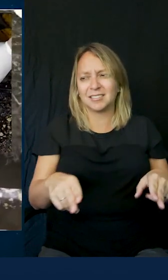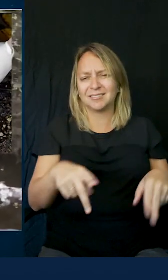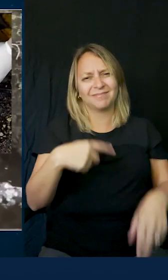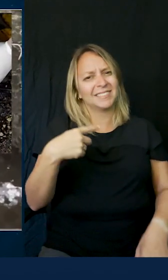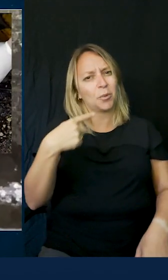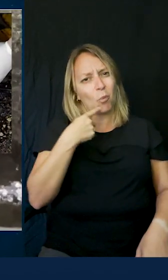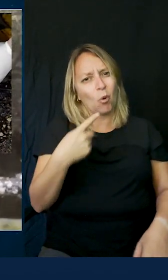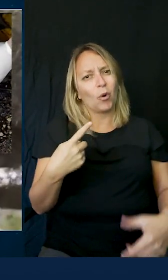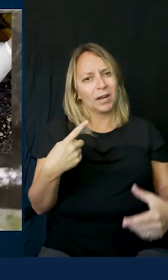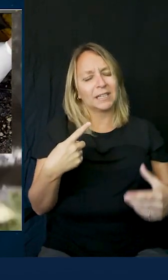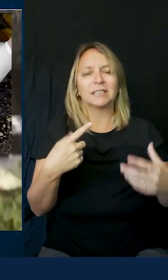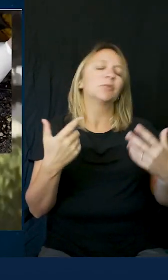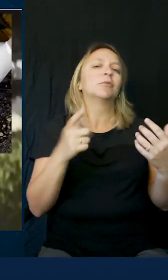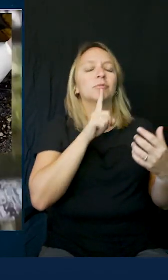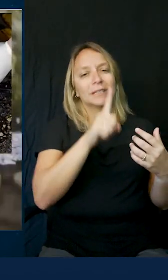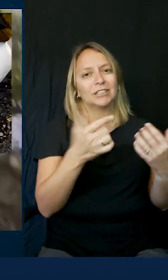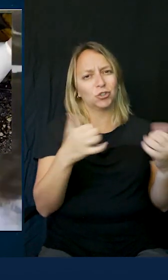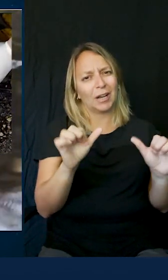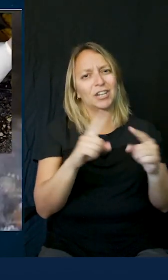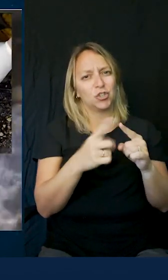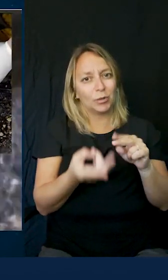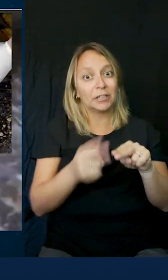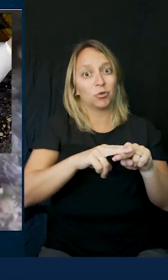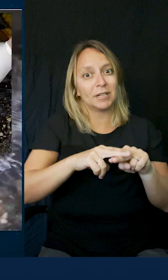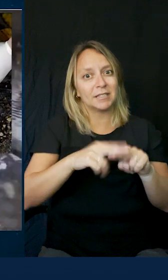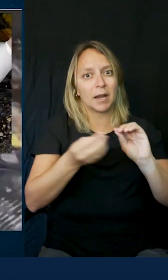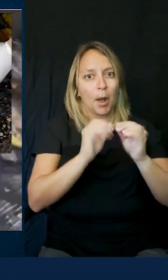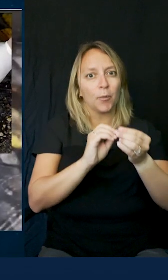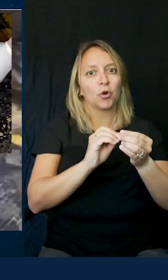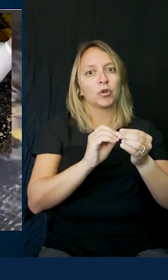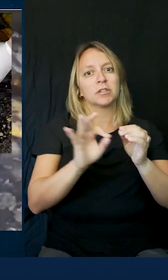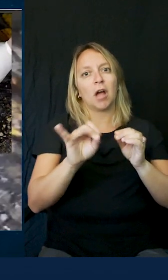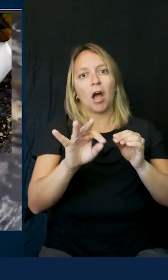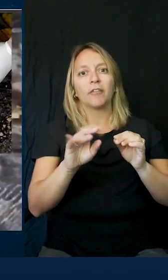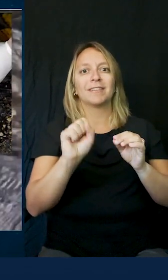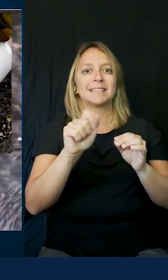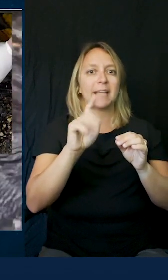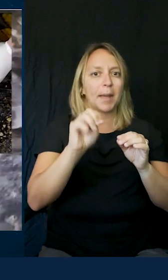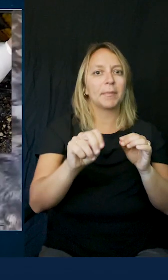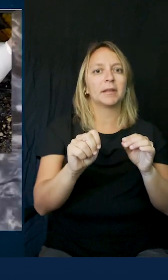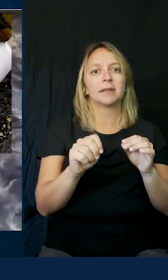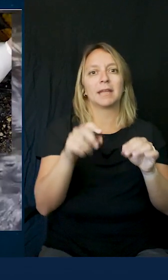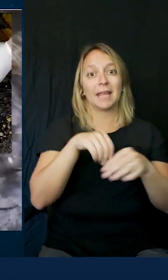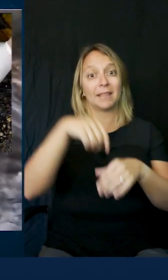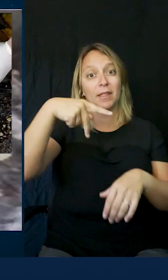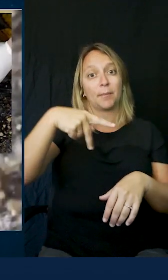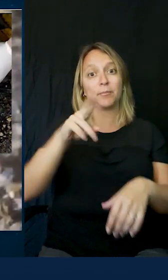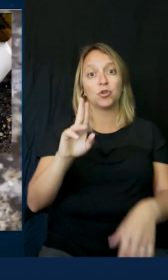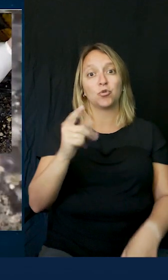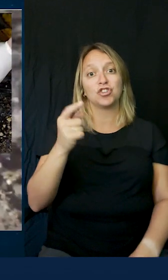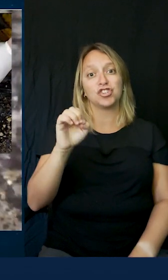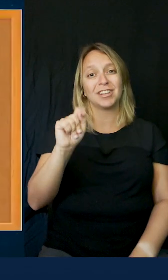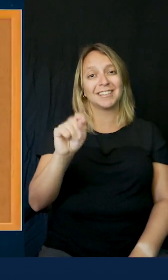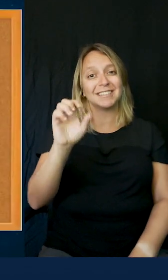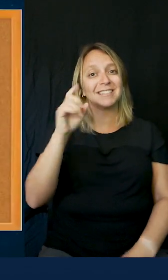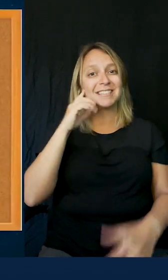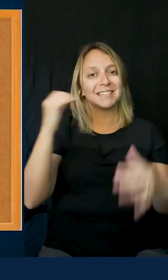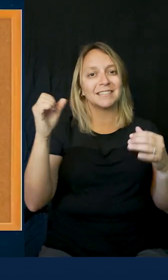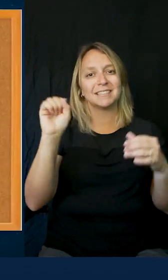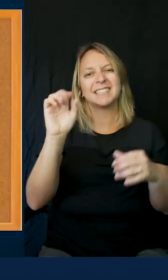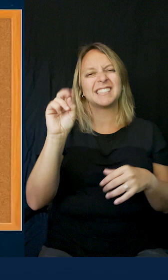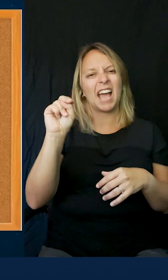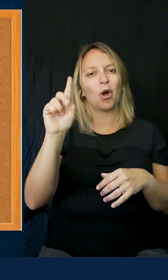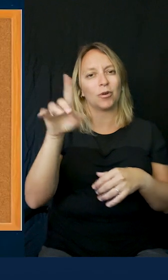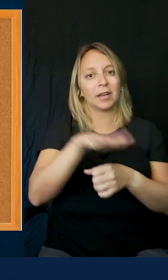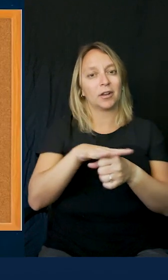gone into increasing the habitat and the salmon populations in the Puget Sound area. So this became